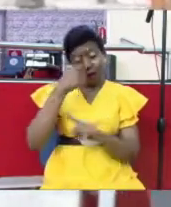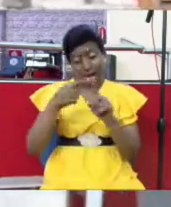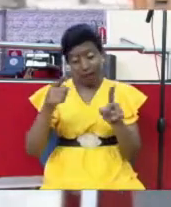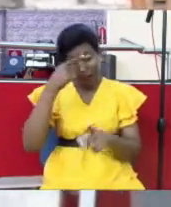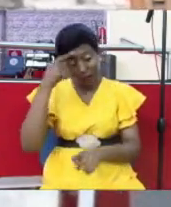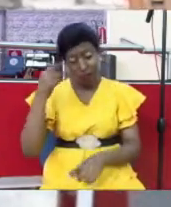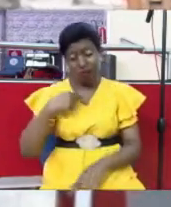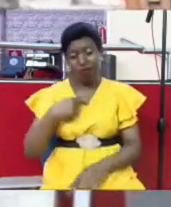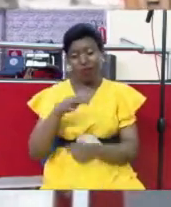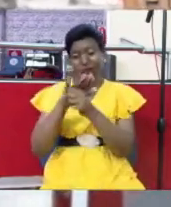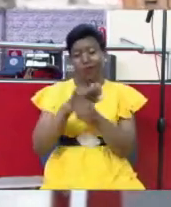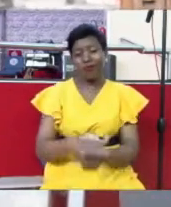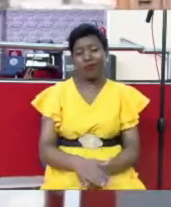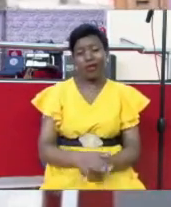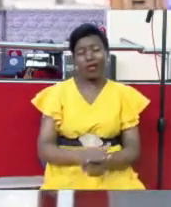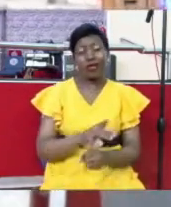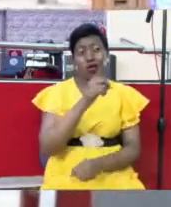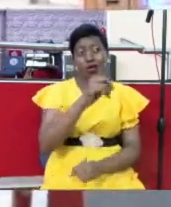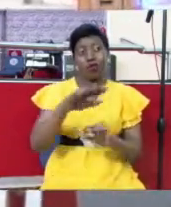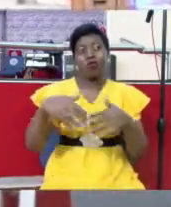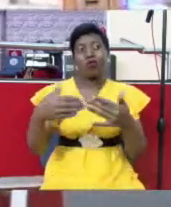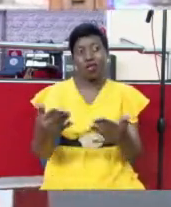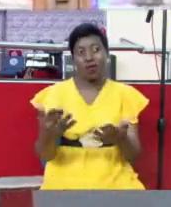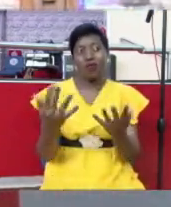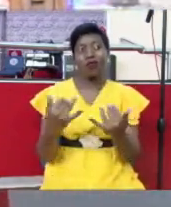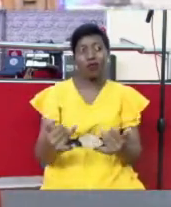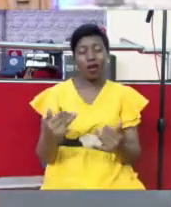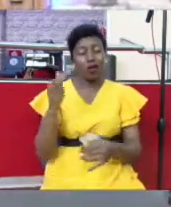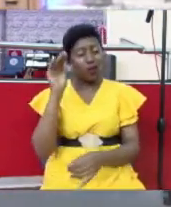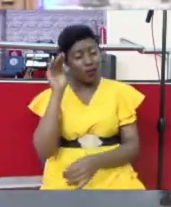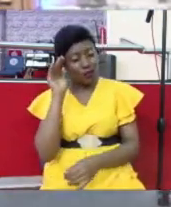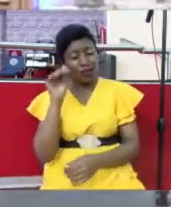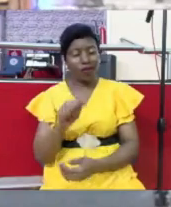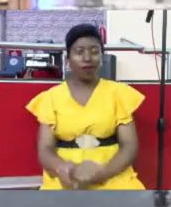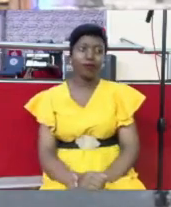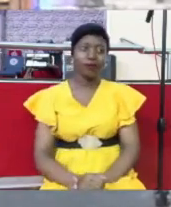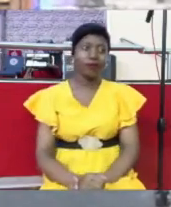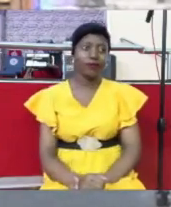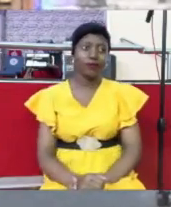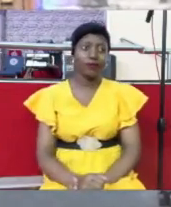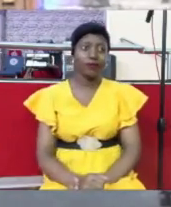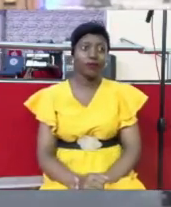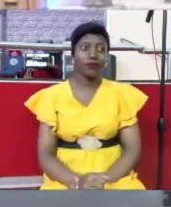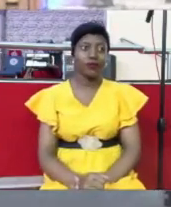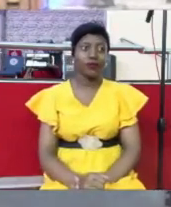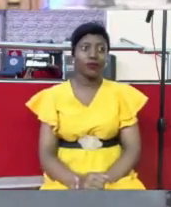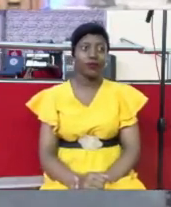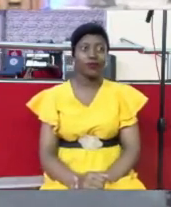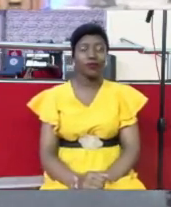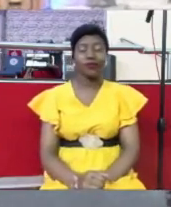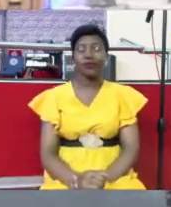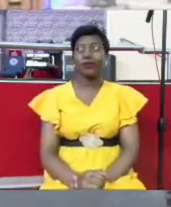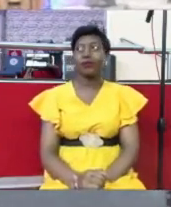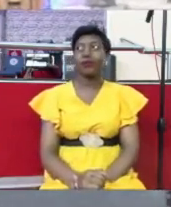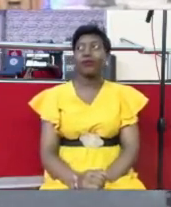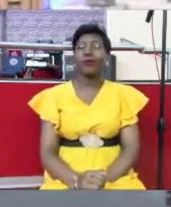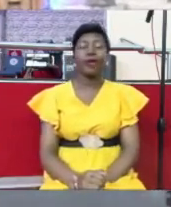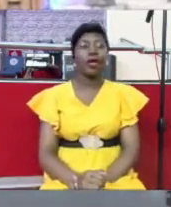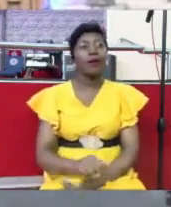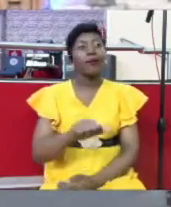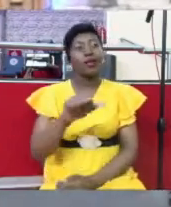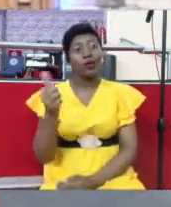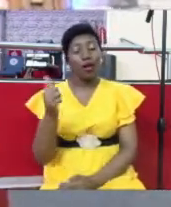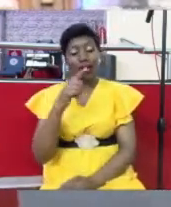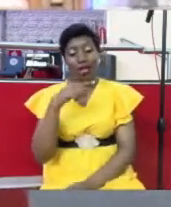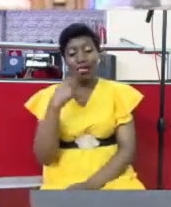sababu haukuwa umepanga, lakini unakimbia kwenye madhabahu kwa sababu nimekuchanganya akili. Worse still, there are those who even say that